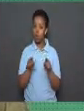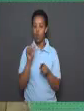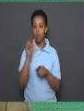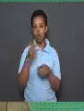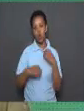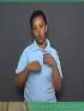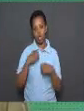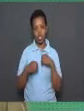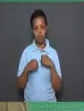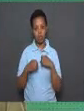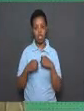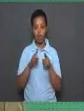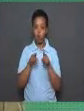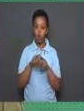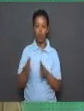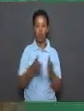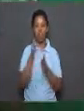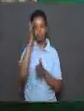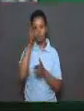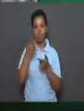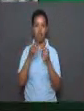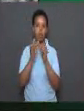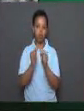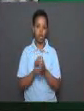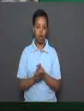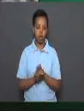cause disease in various ways.